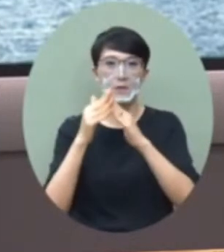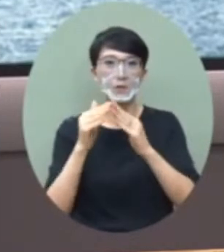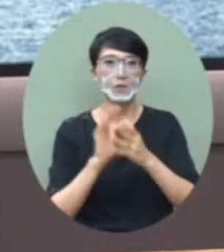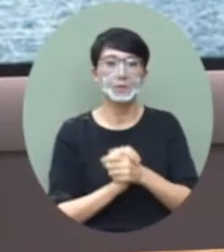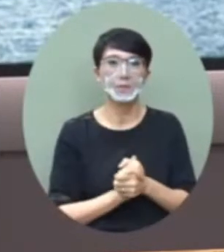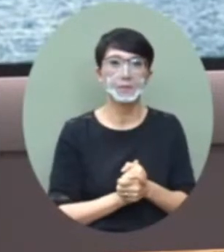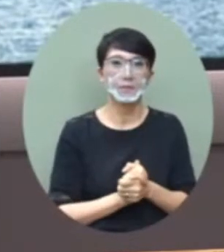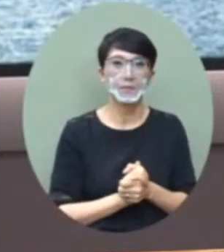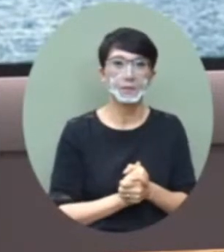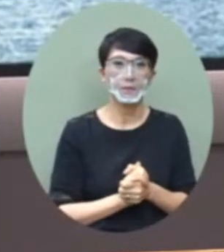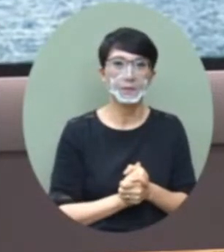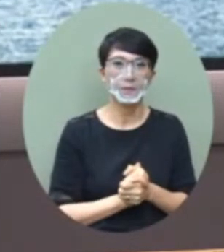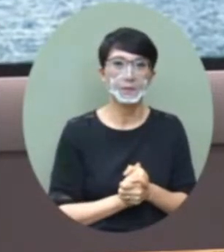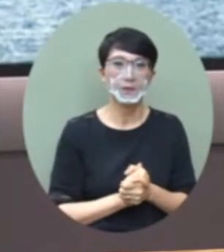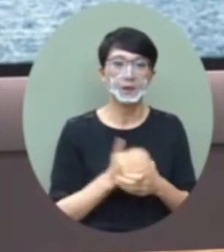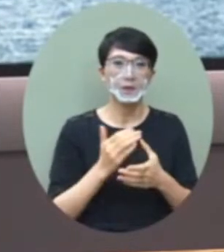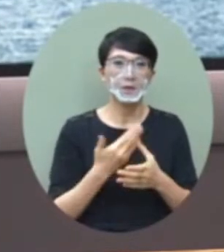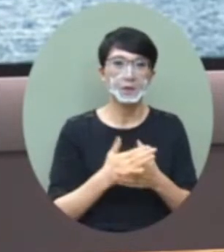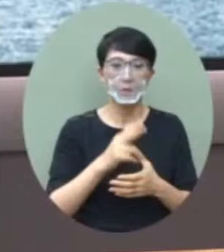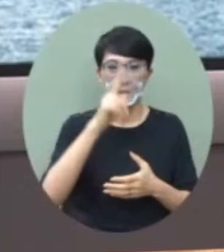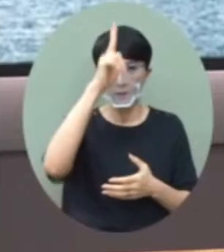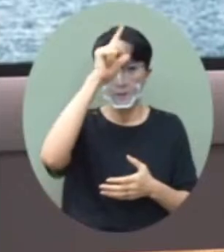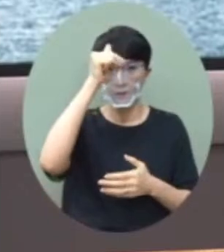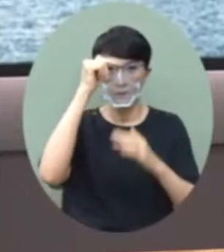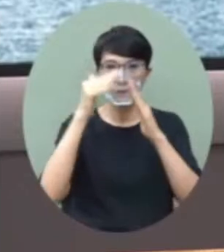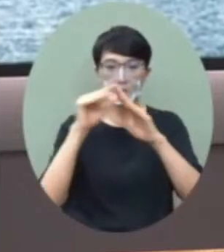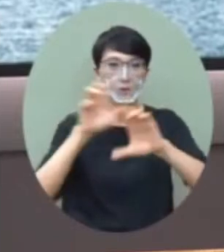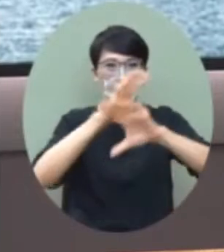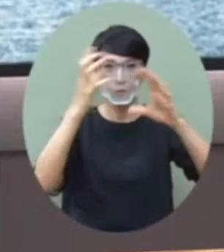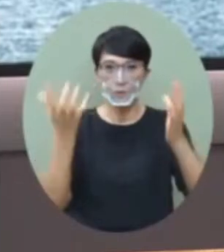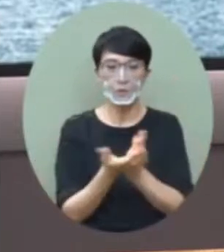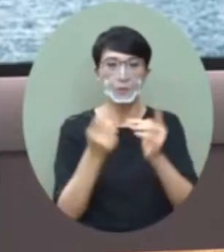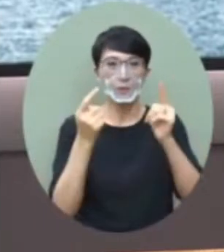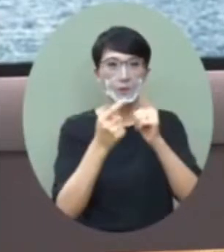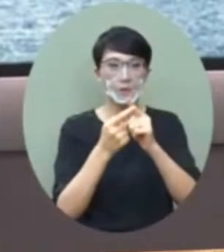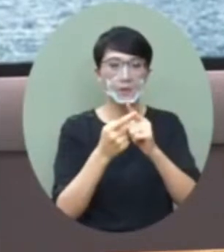would resume their services,